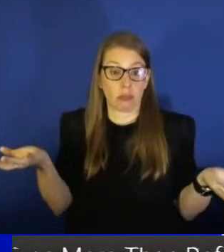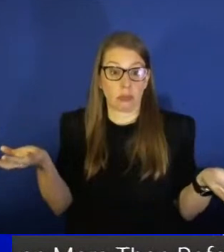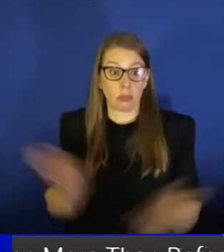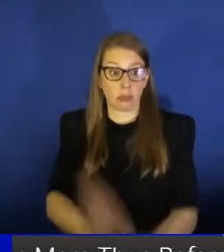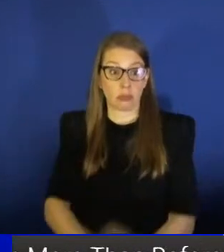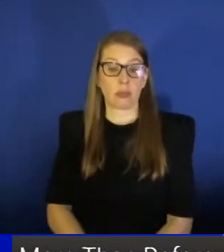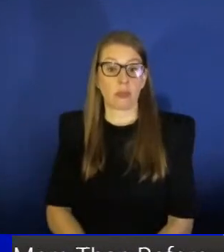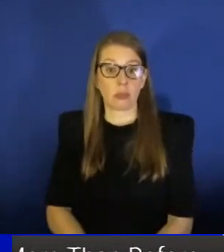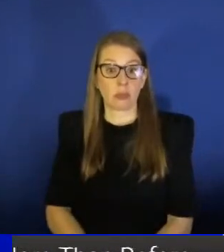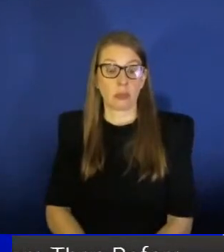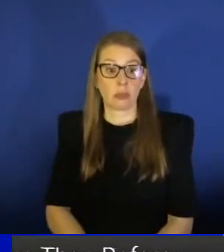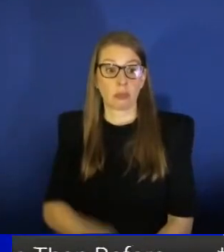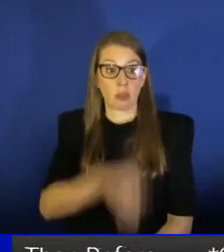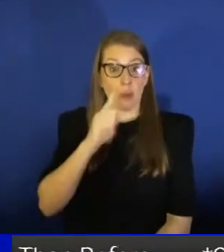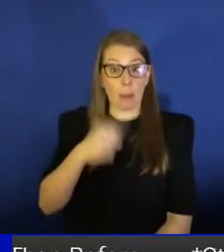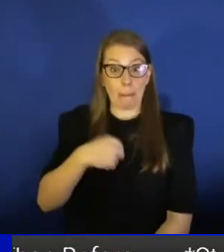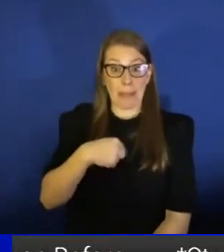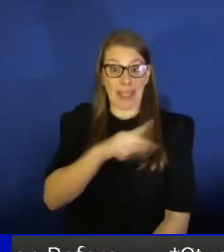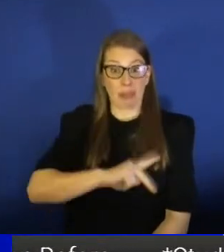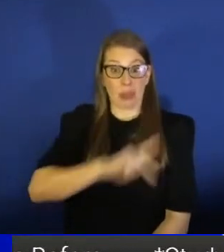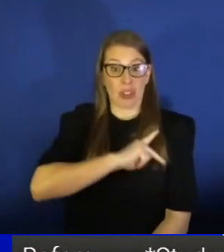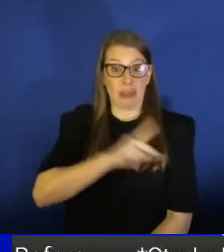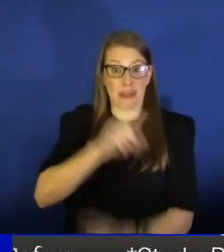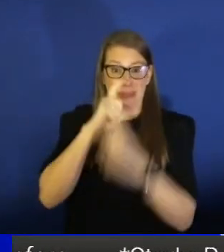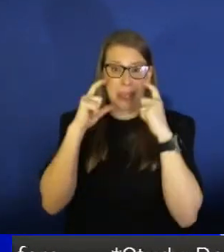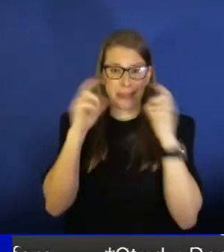To me personally, a mask is no big deal.